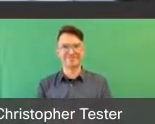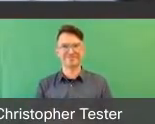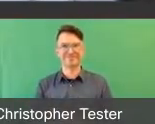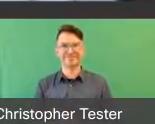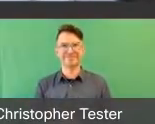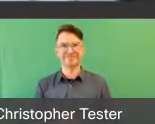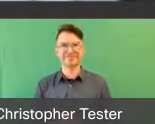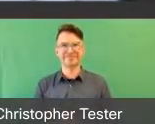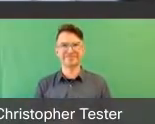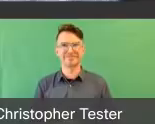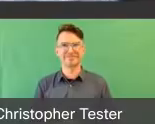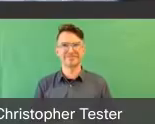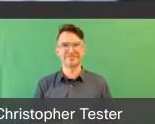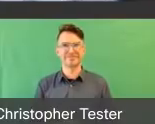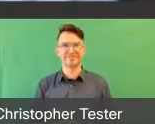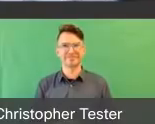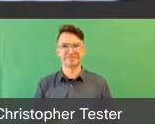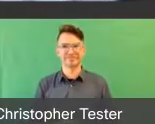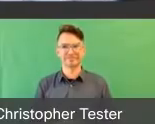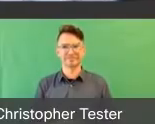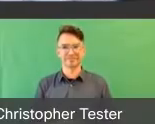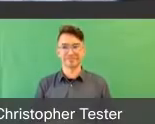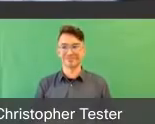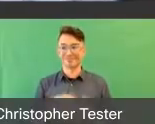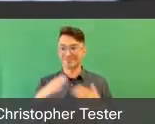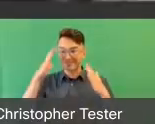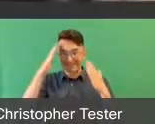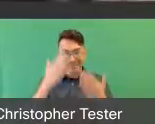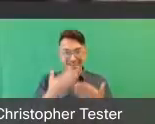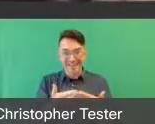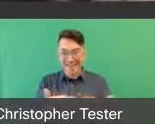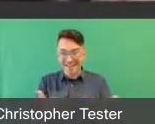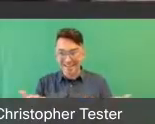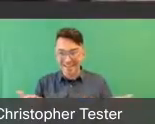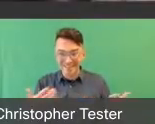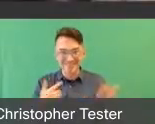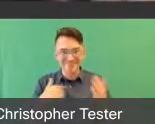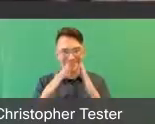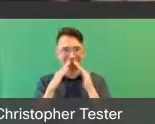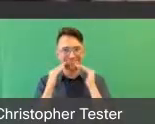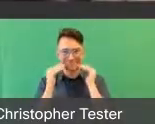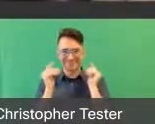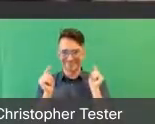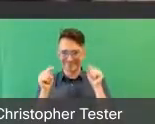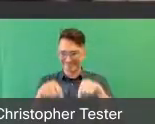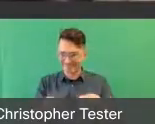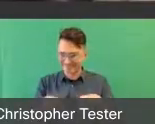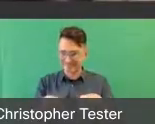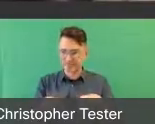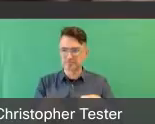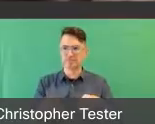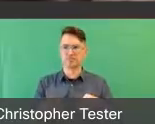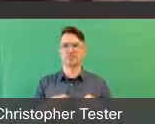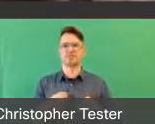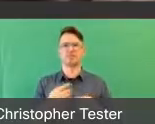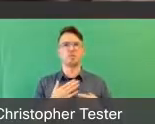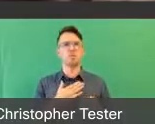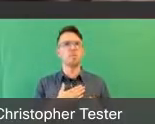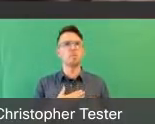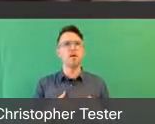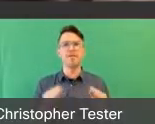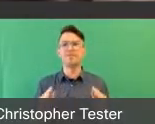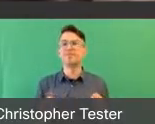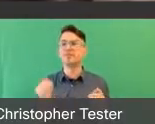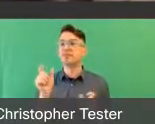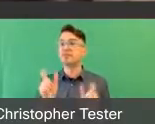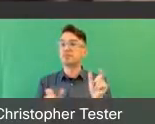pleased to be here today. We are here to call on young people paying more attention to mental well-being and adapting positively to COVID. And your